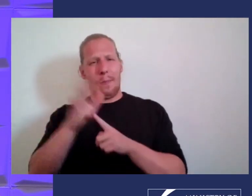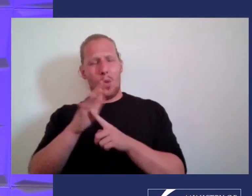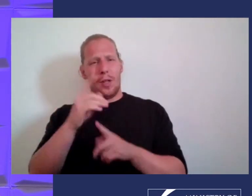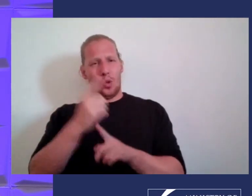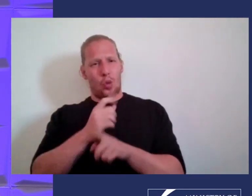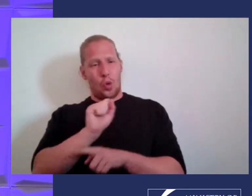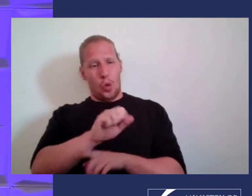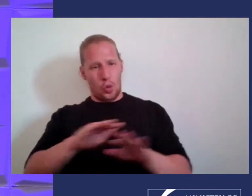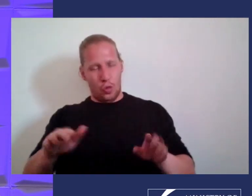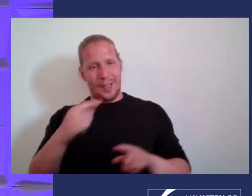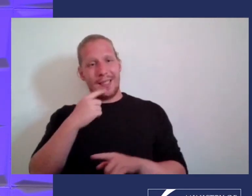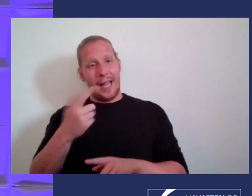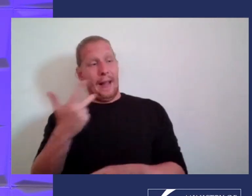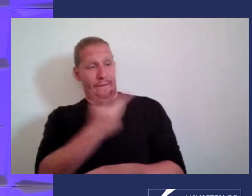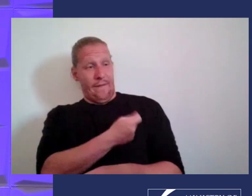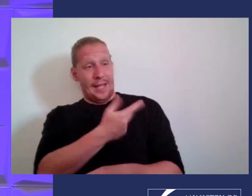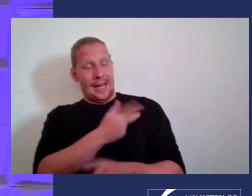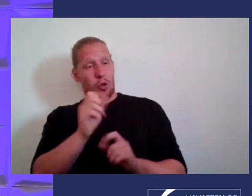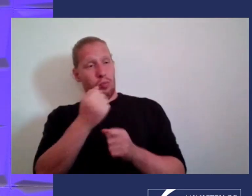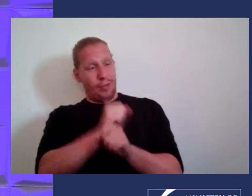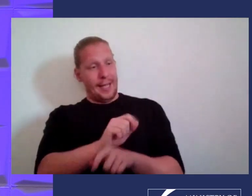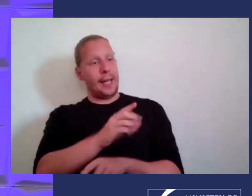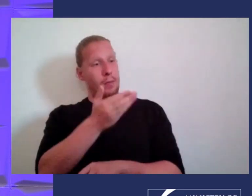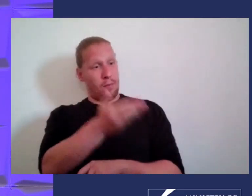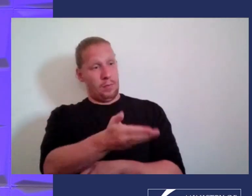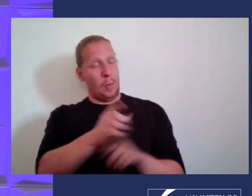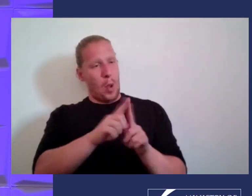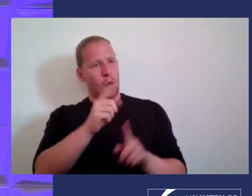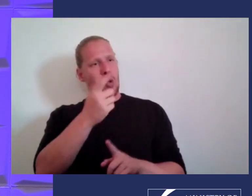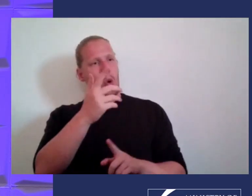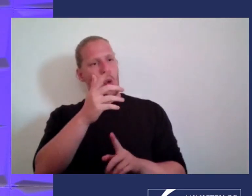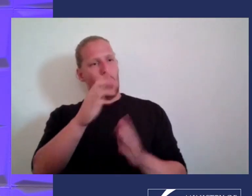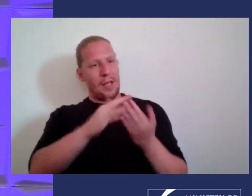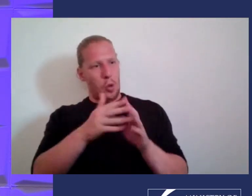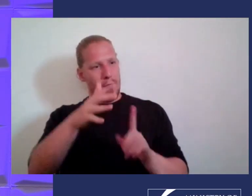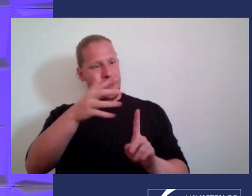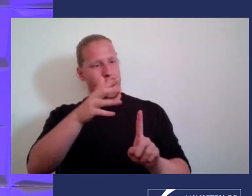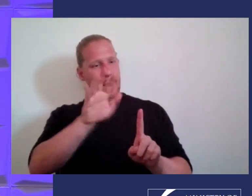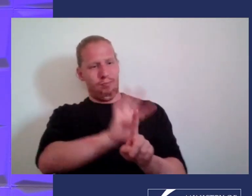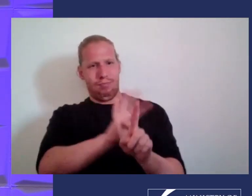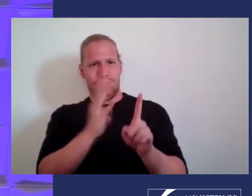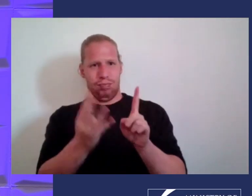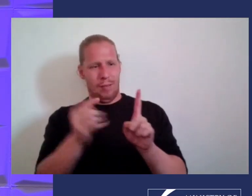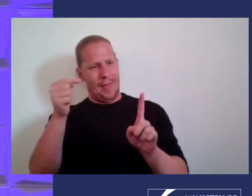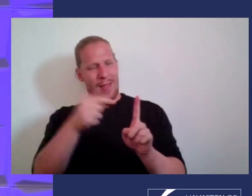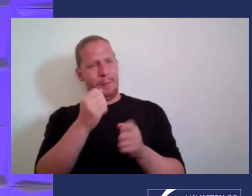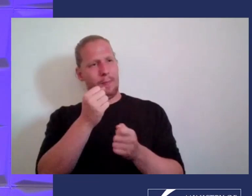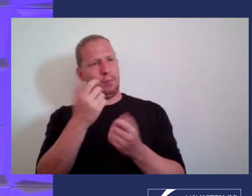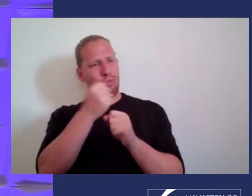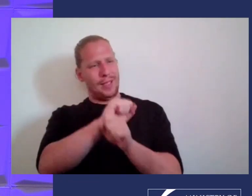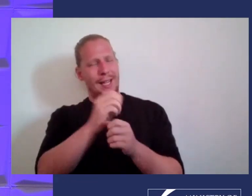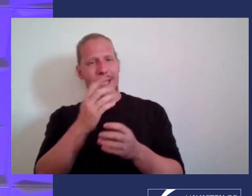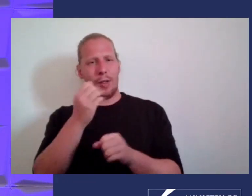protect you, but it's also to protect our community around us, our grandparents. We want to keep grandpapa and pawpaw safe. We also